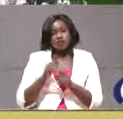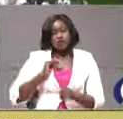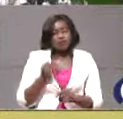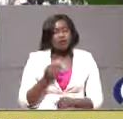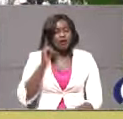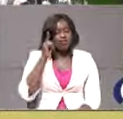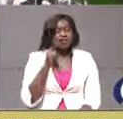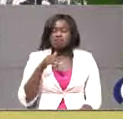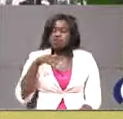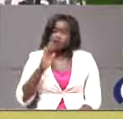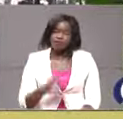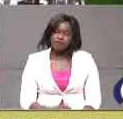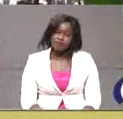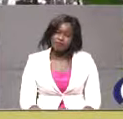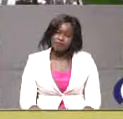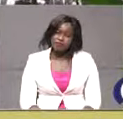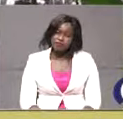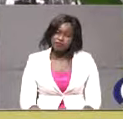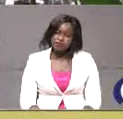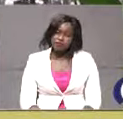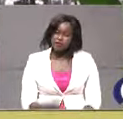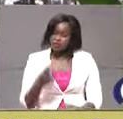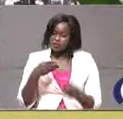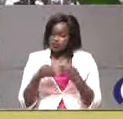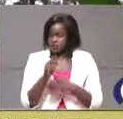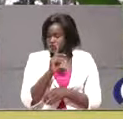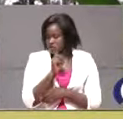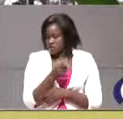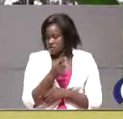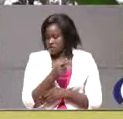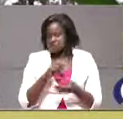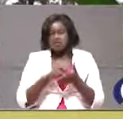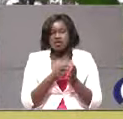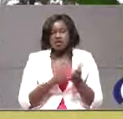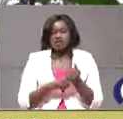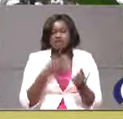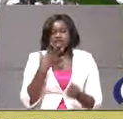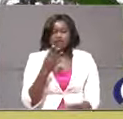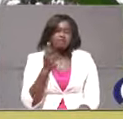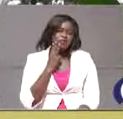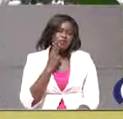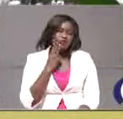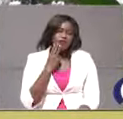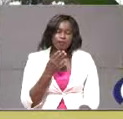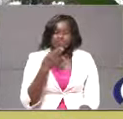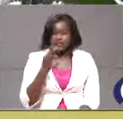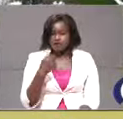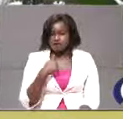I sell that maize on like 1,000, that is 5 million. When I add